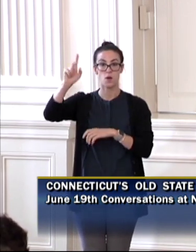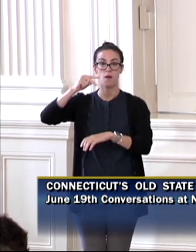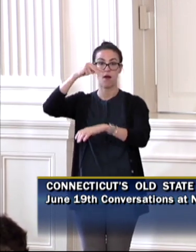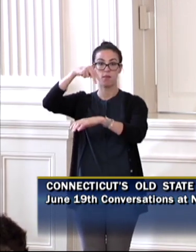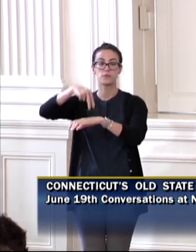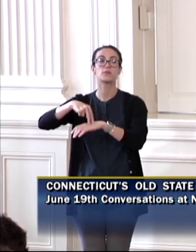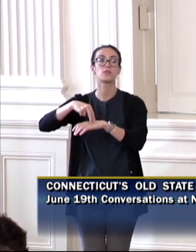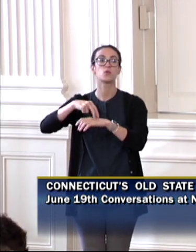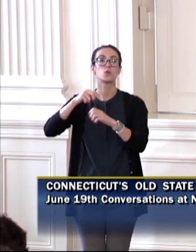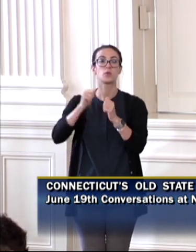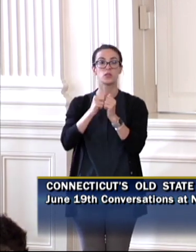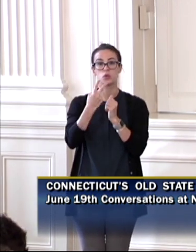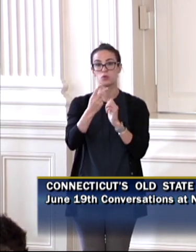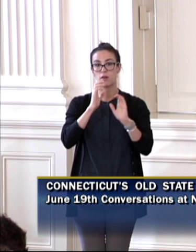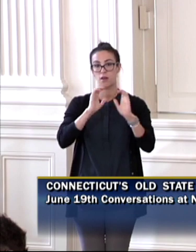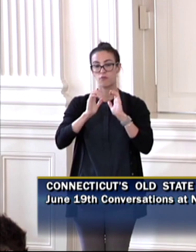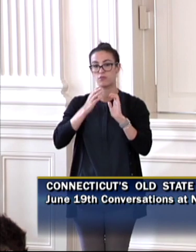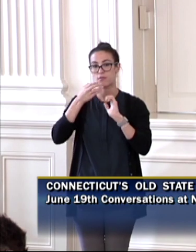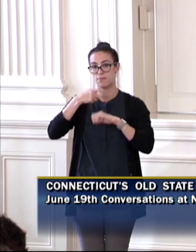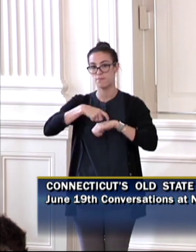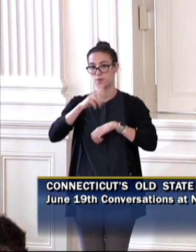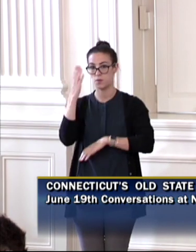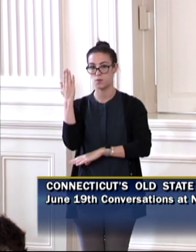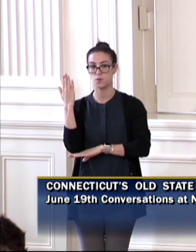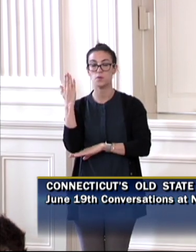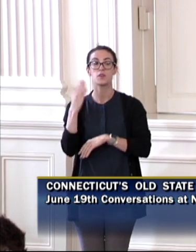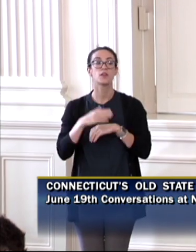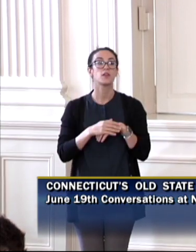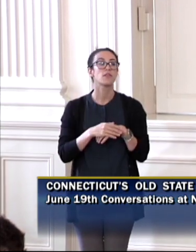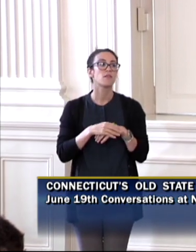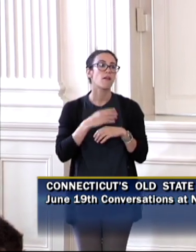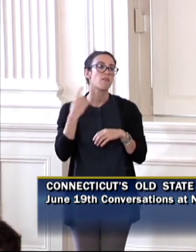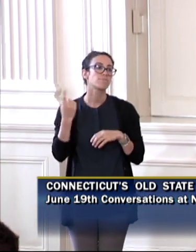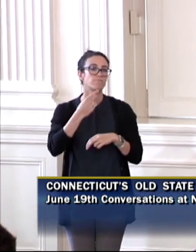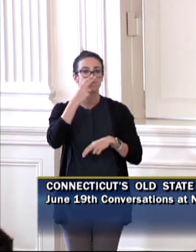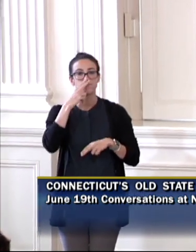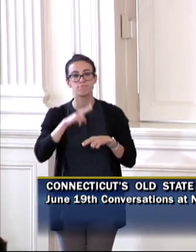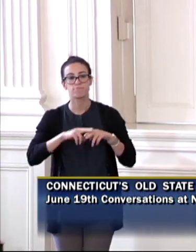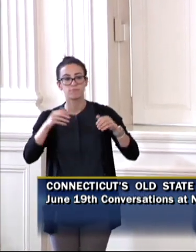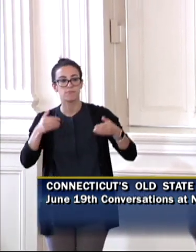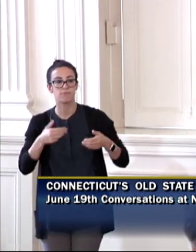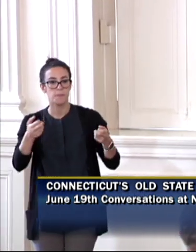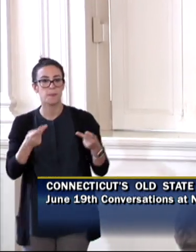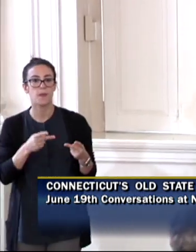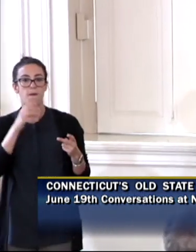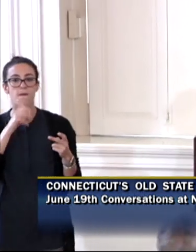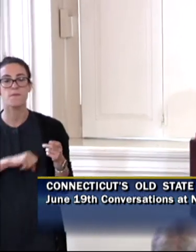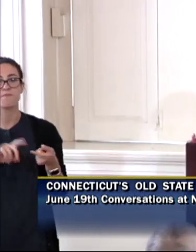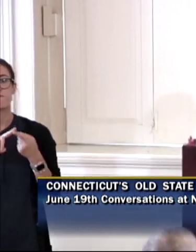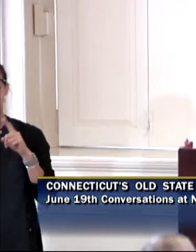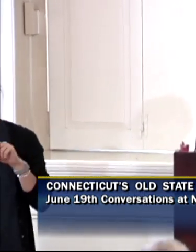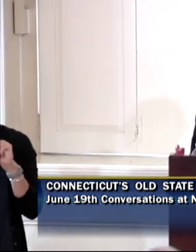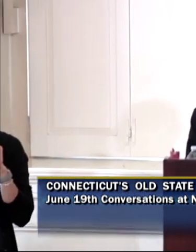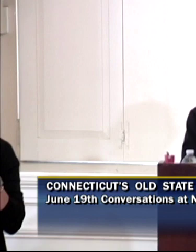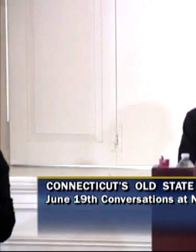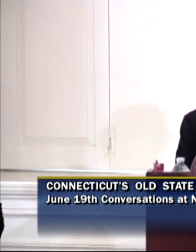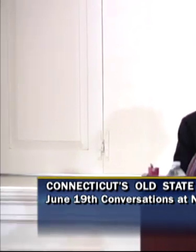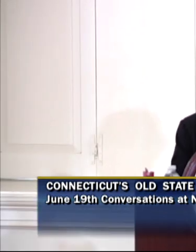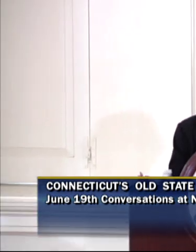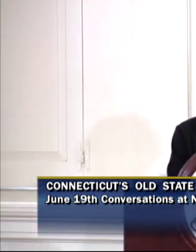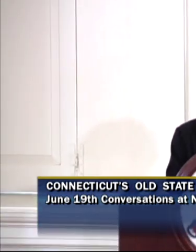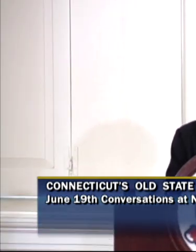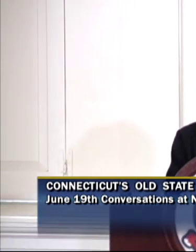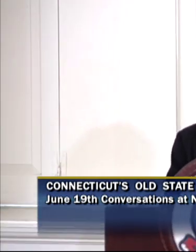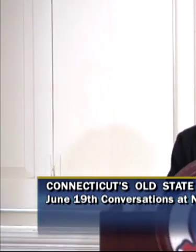and so we hope you will join us for that. It's always fun to get to welcome back old friends to Connecticut's Old State House. We've